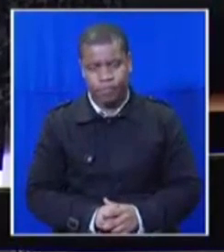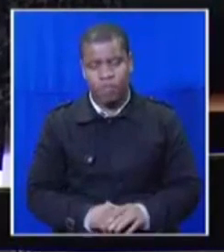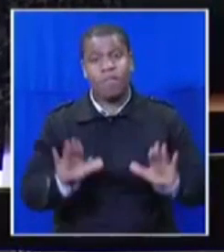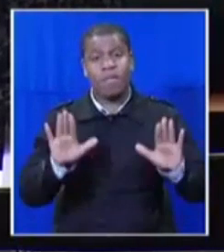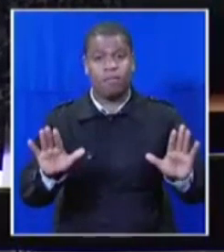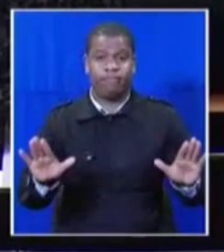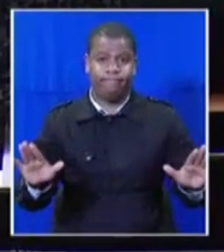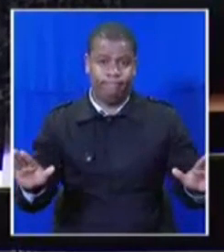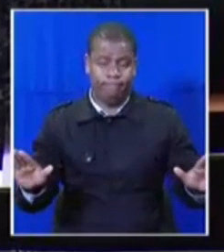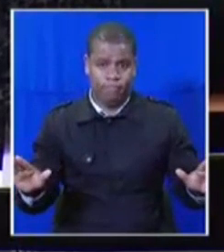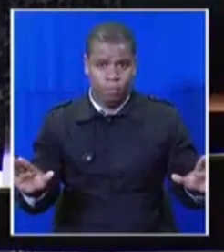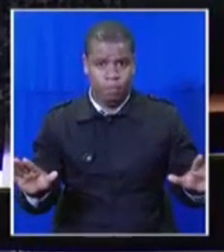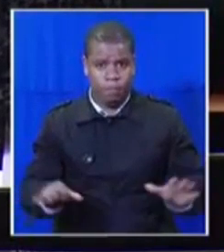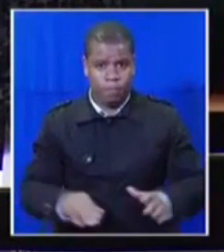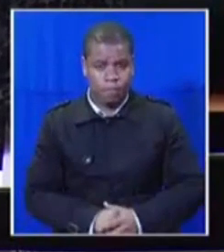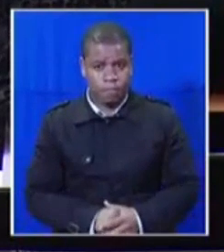Order.